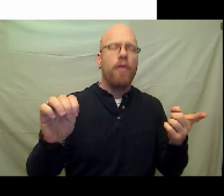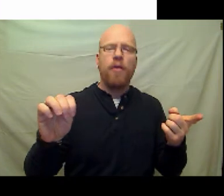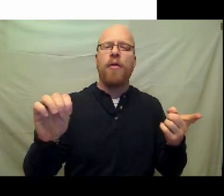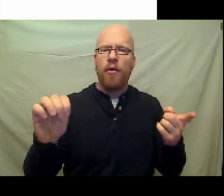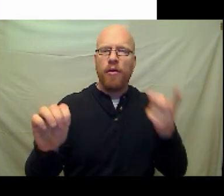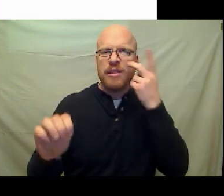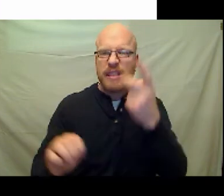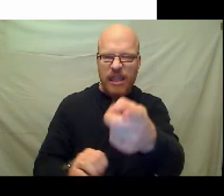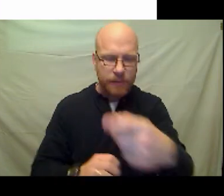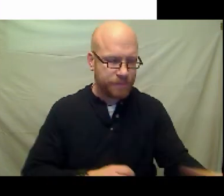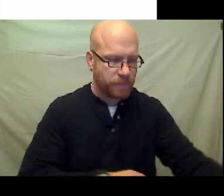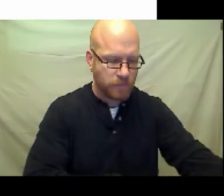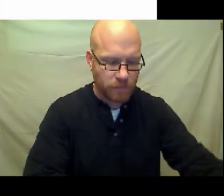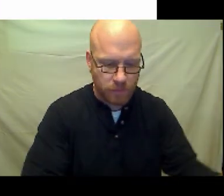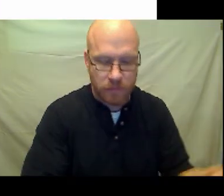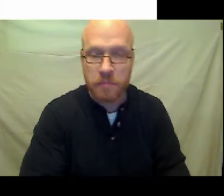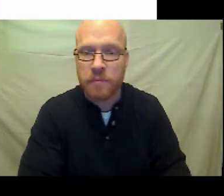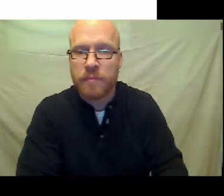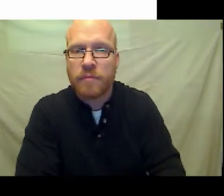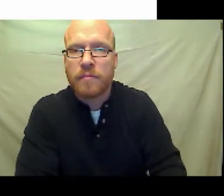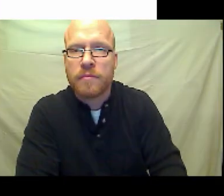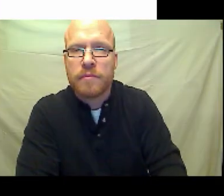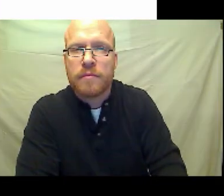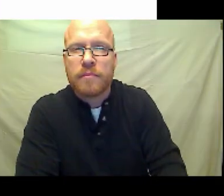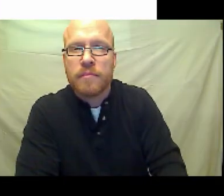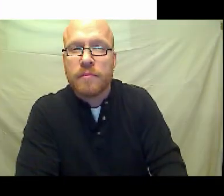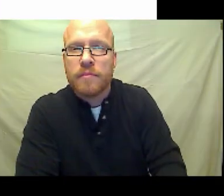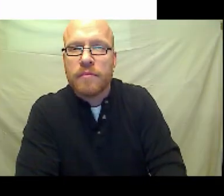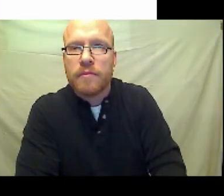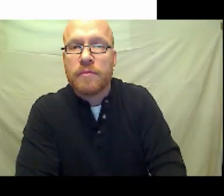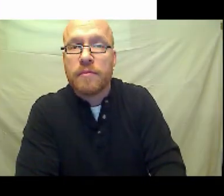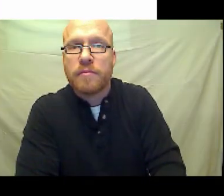have to look for an m in the other term, and we see that here.